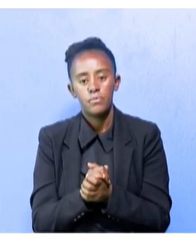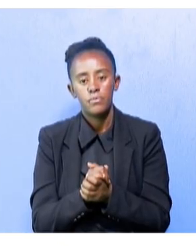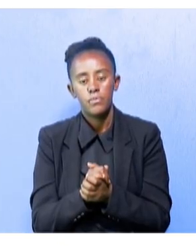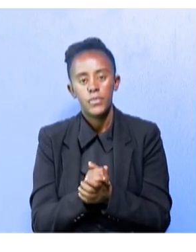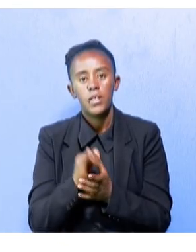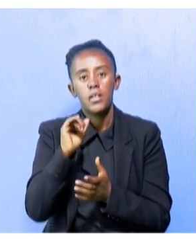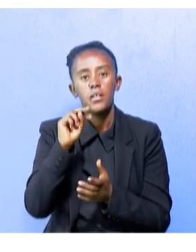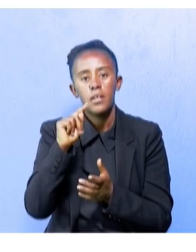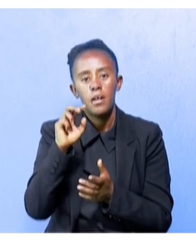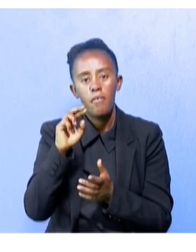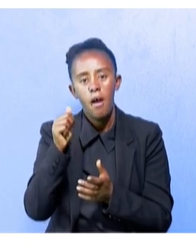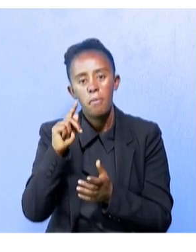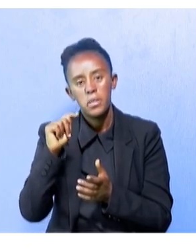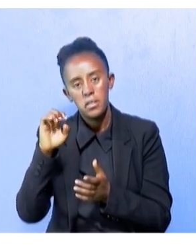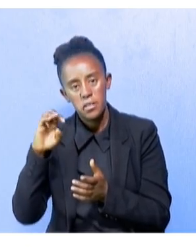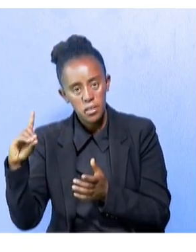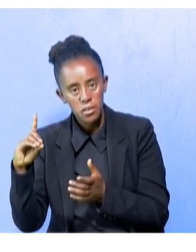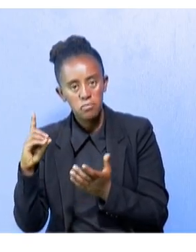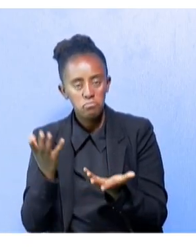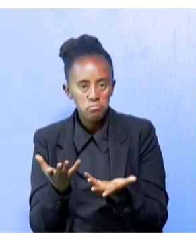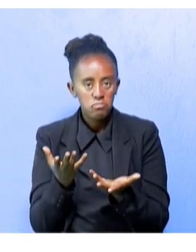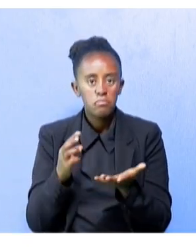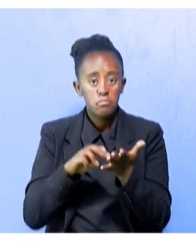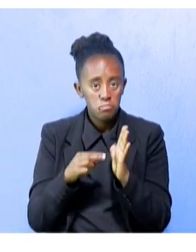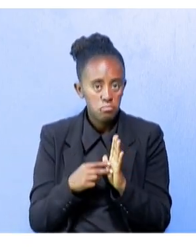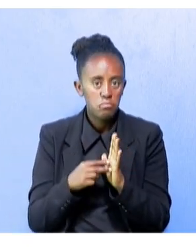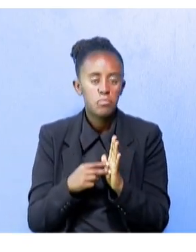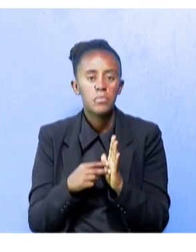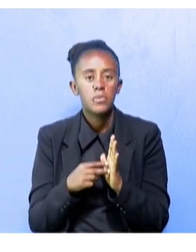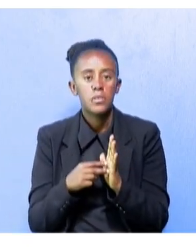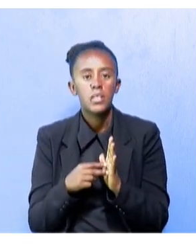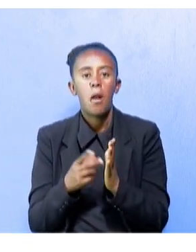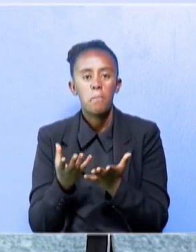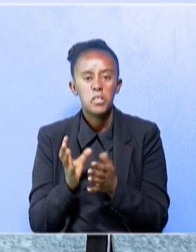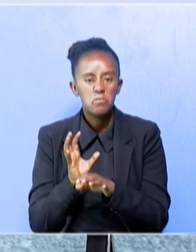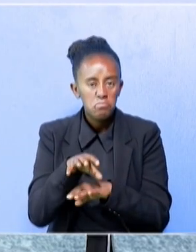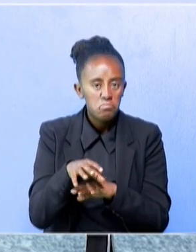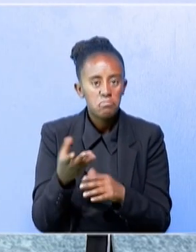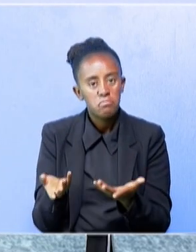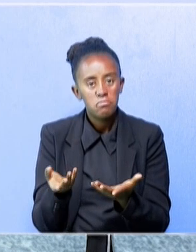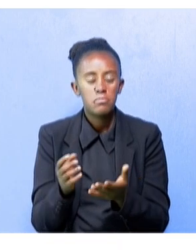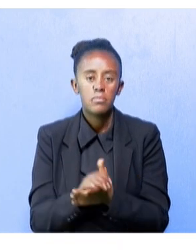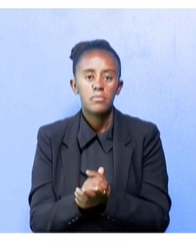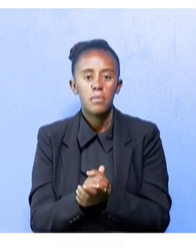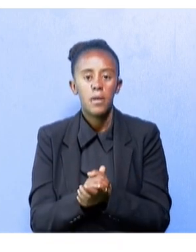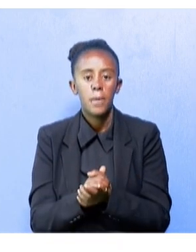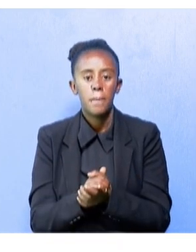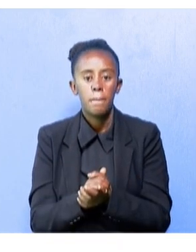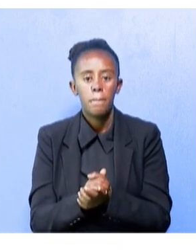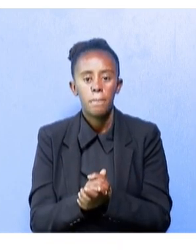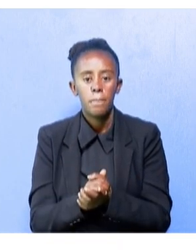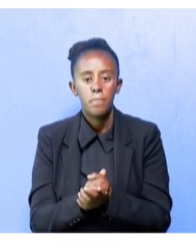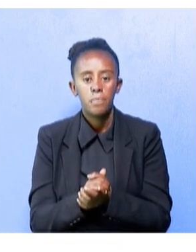Interrupted actions. What do you mean by that? Interrupted actions. The other one that is